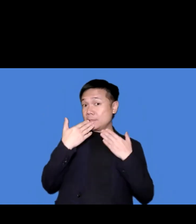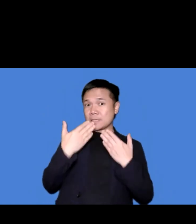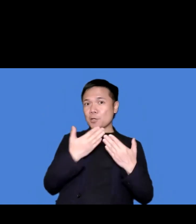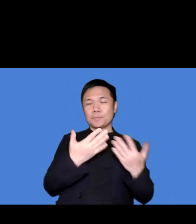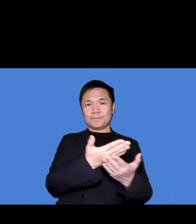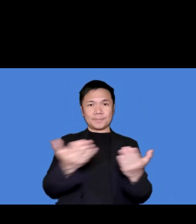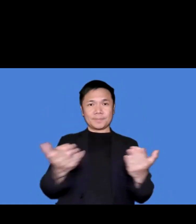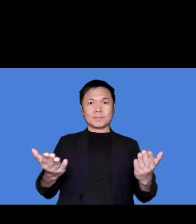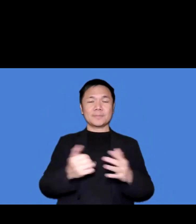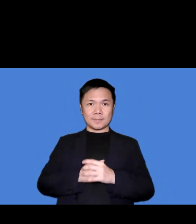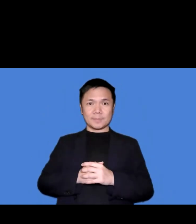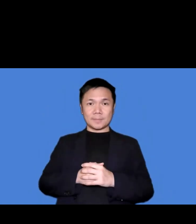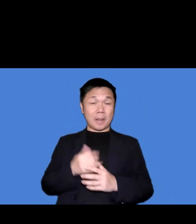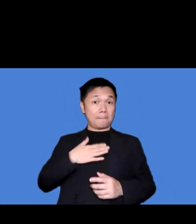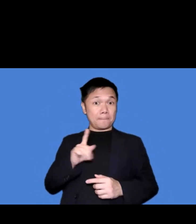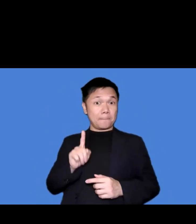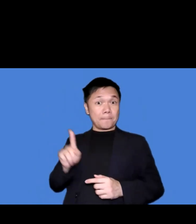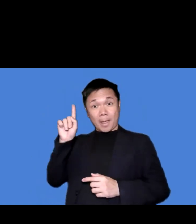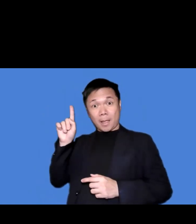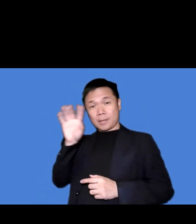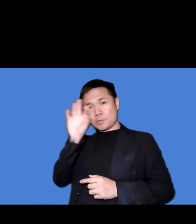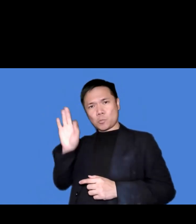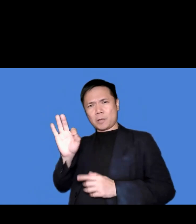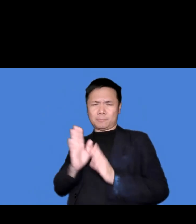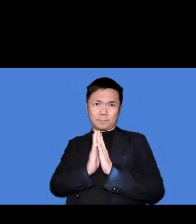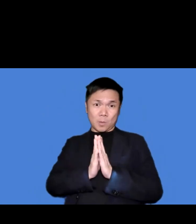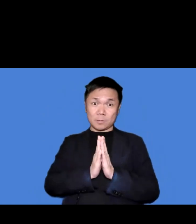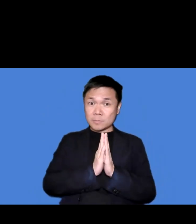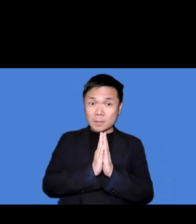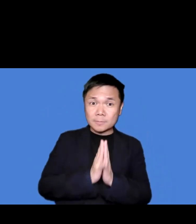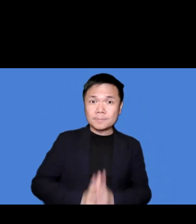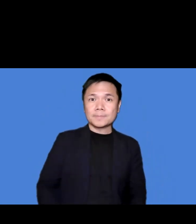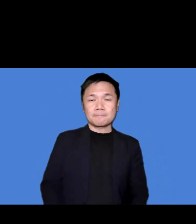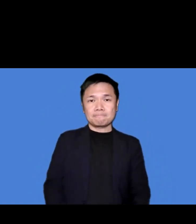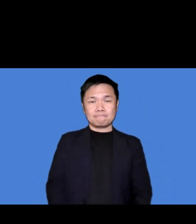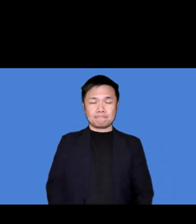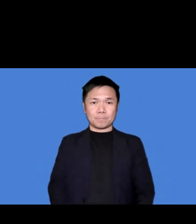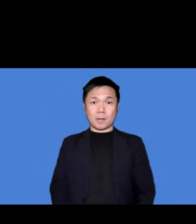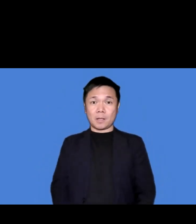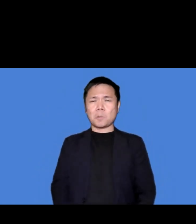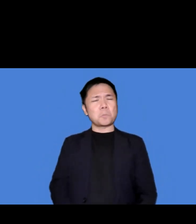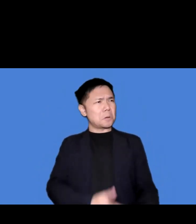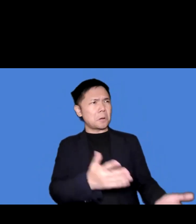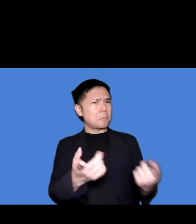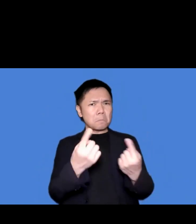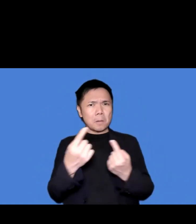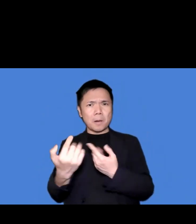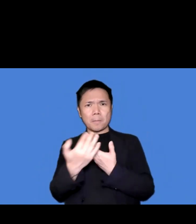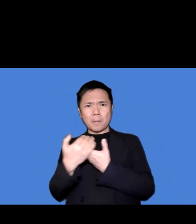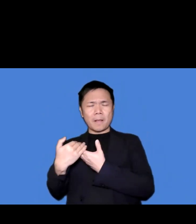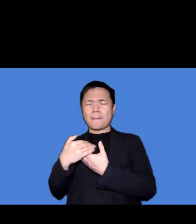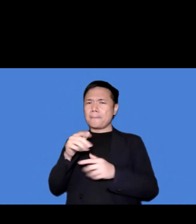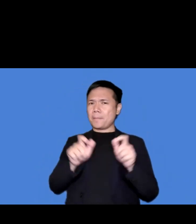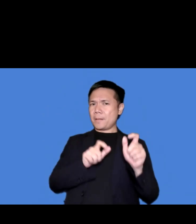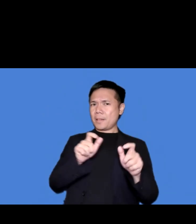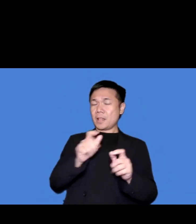So my key request would be to ask for political participation of persons with disabilities that